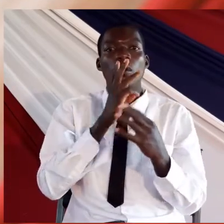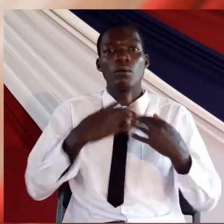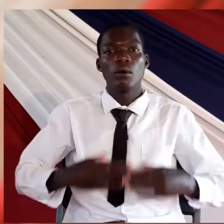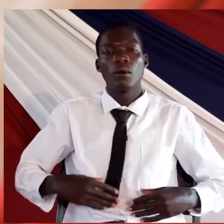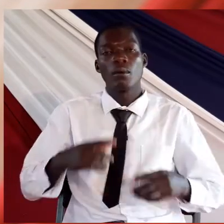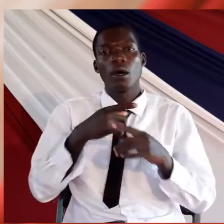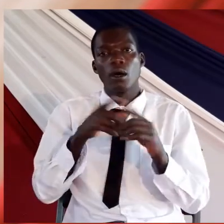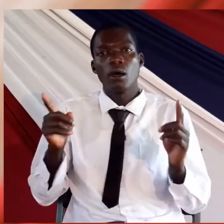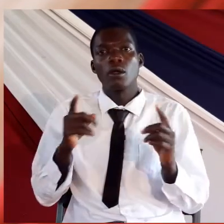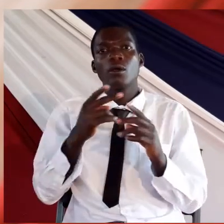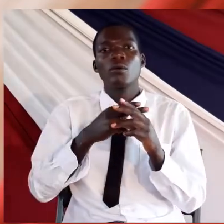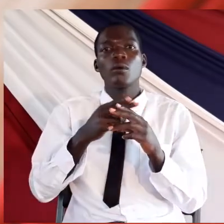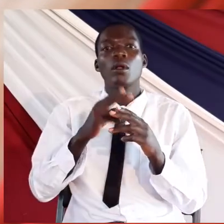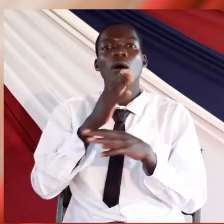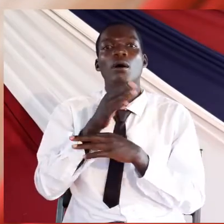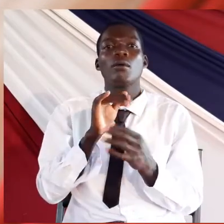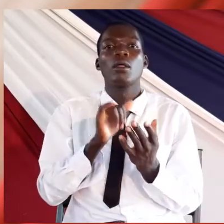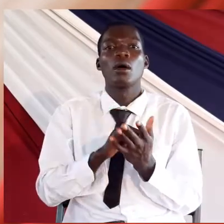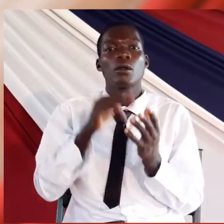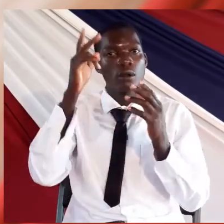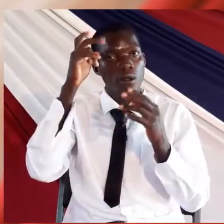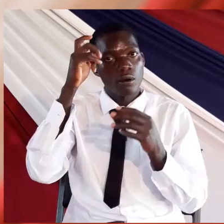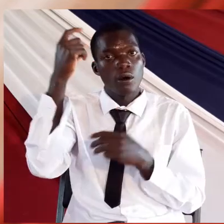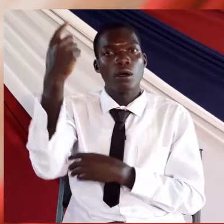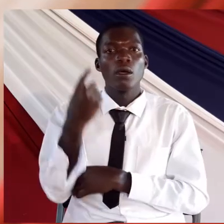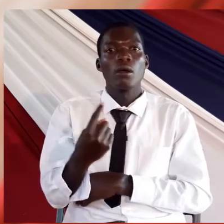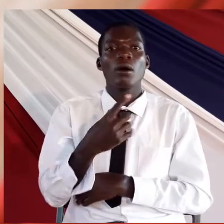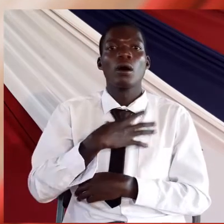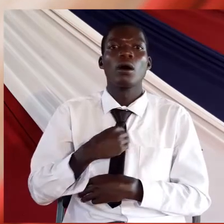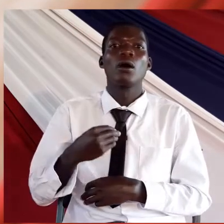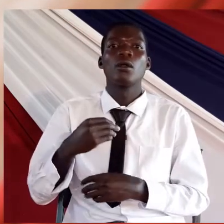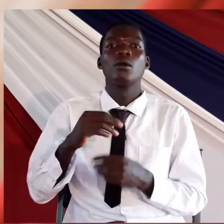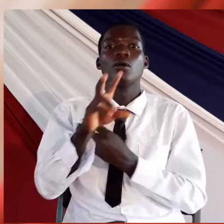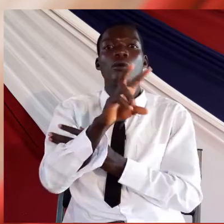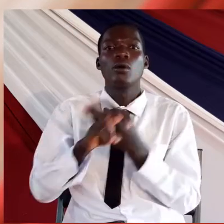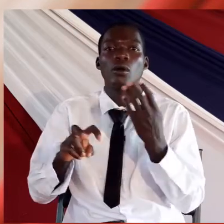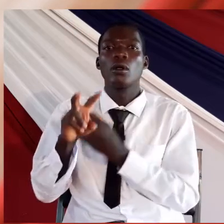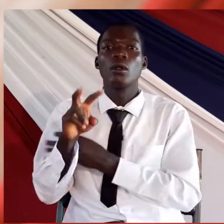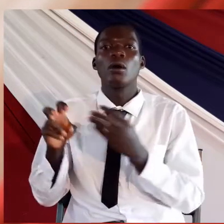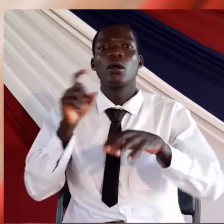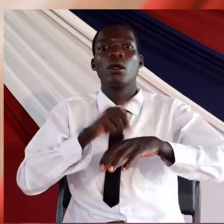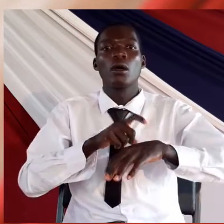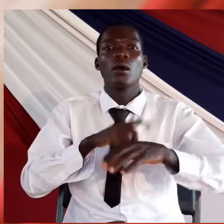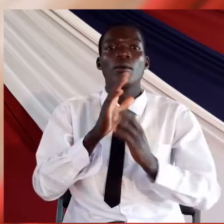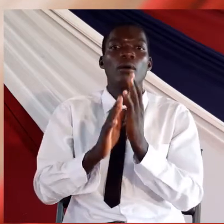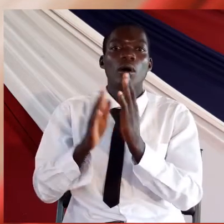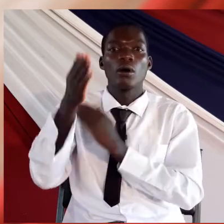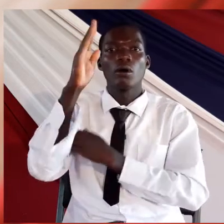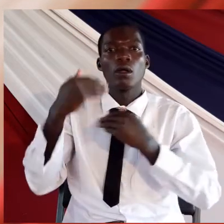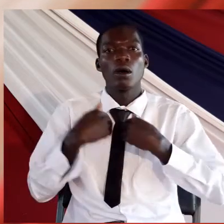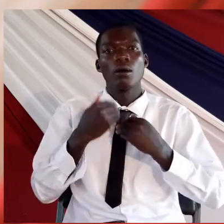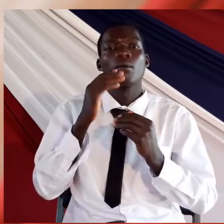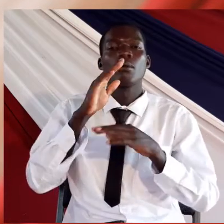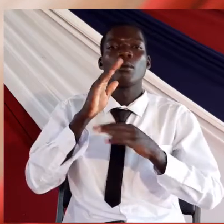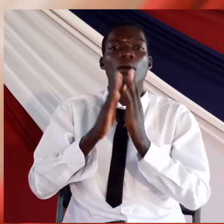But soon after that, the devil came and distorted the entire mm-hmm. plan mm-hmm. that God had for